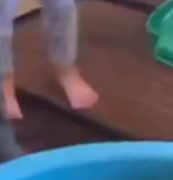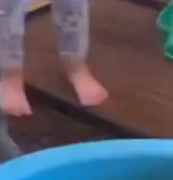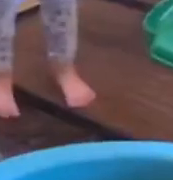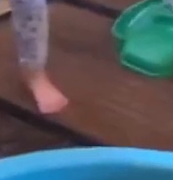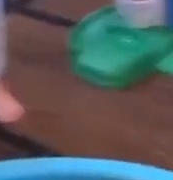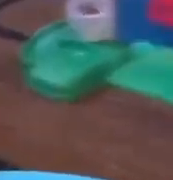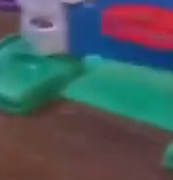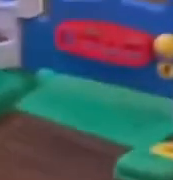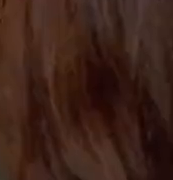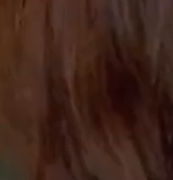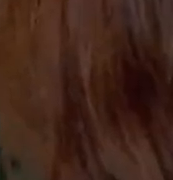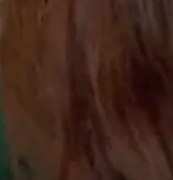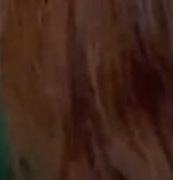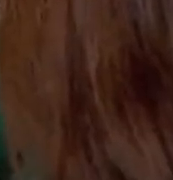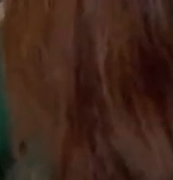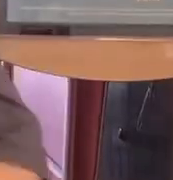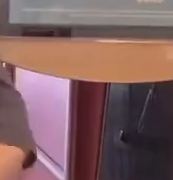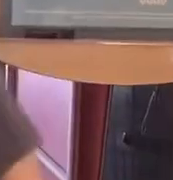to play,